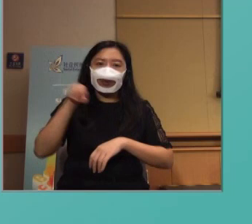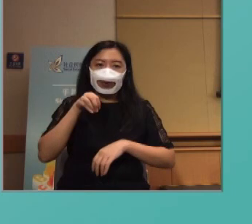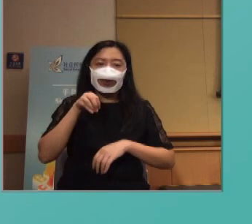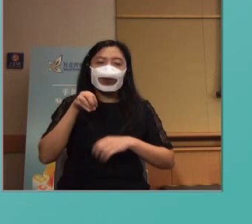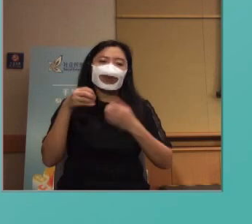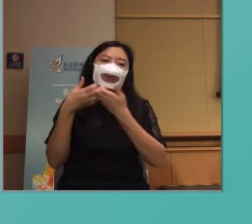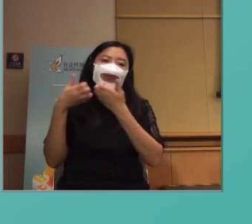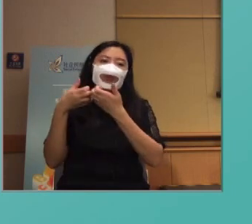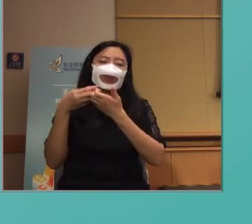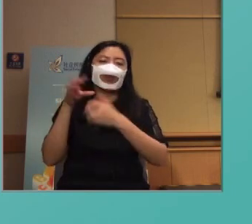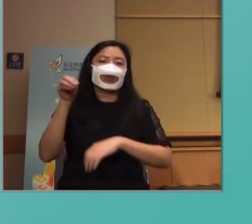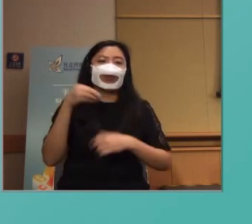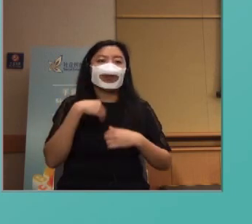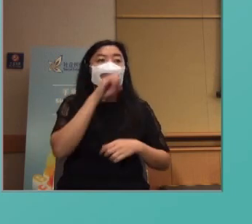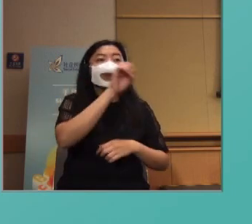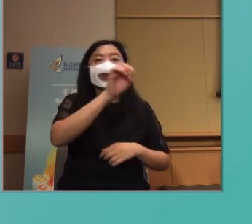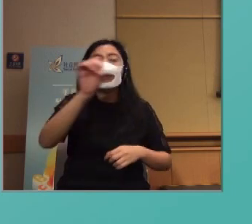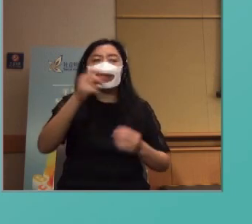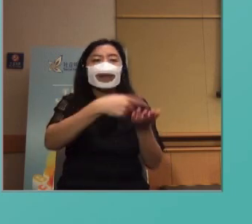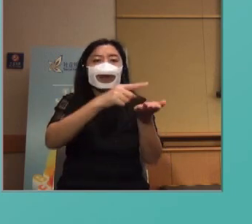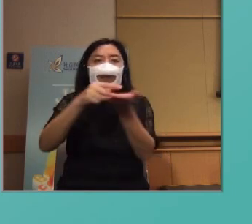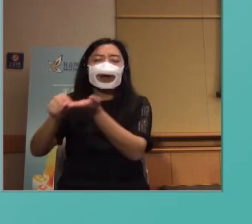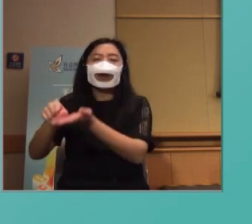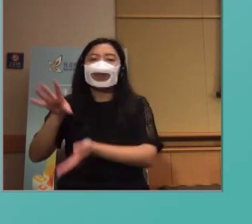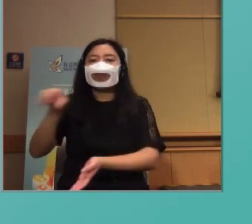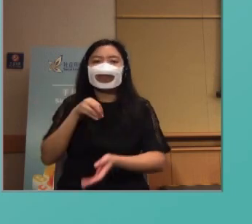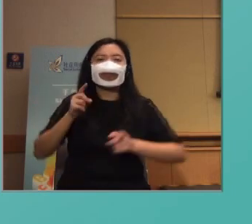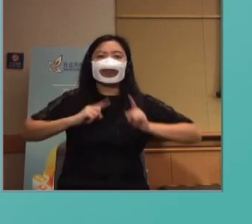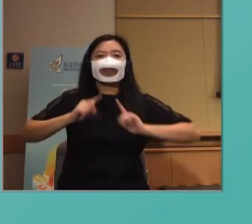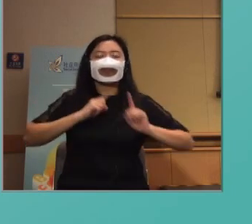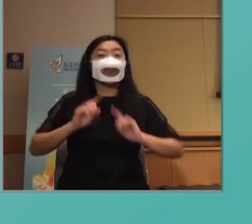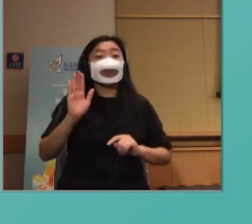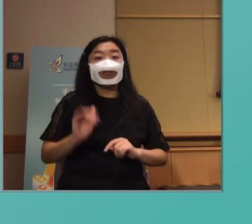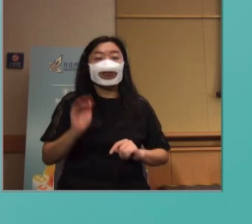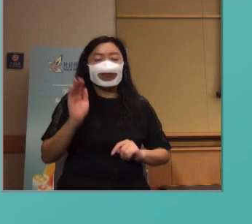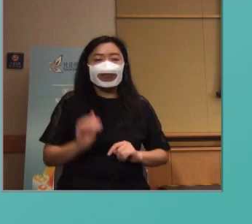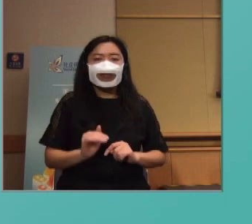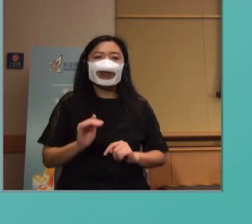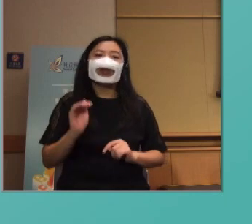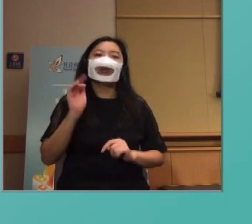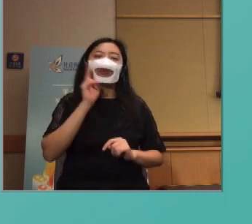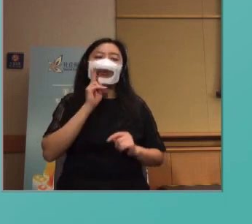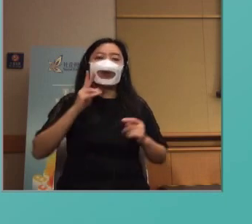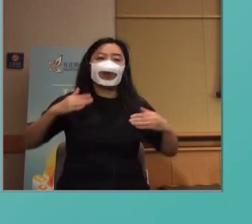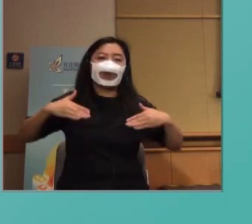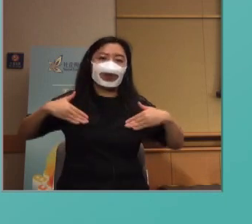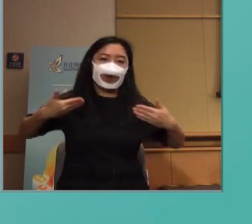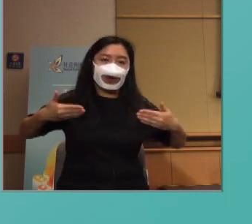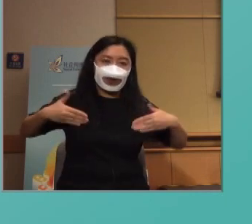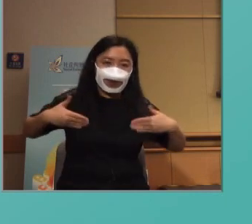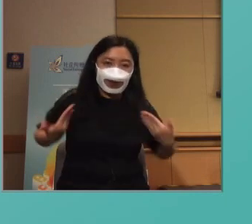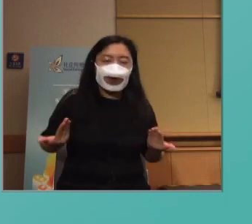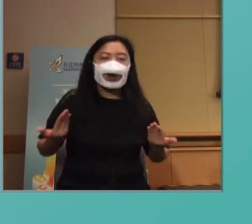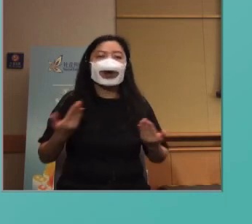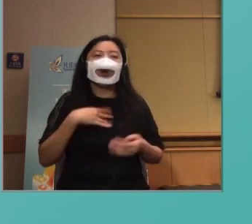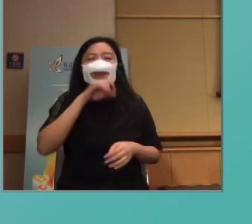permission for that data to be used in whichever format. So if you think of it as a game item, for instance, which is a piece of data inside maybe your favorite game, it